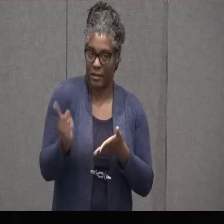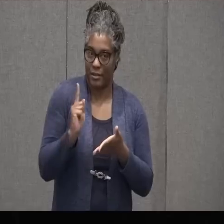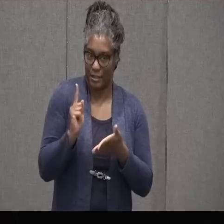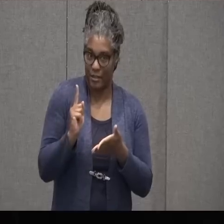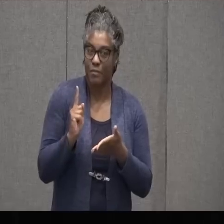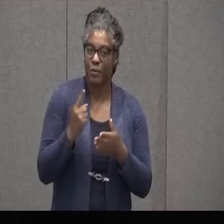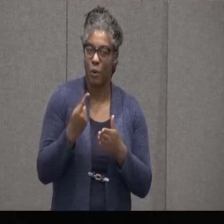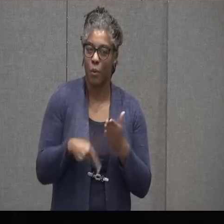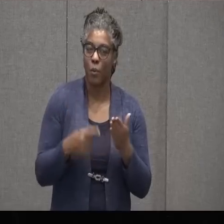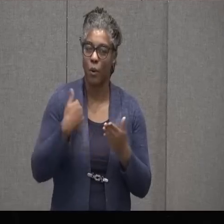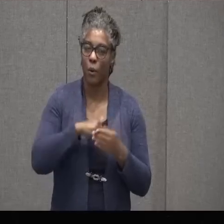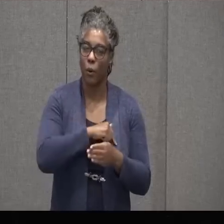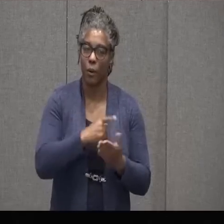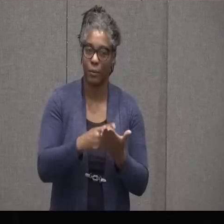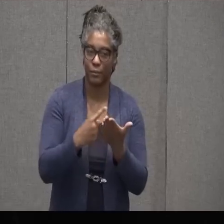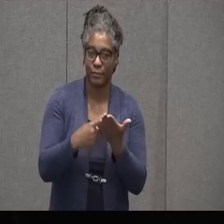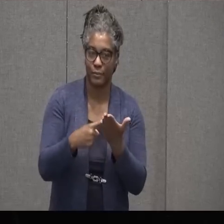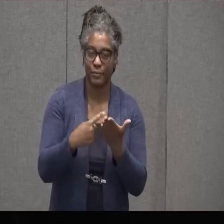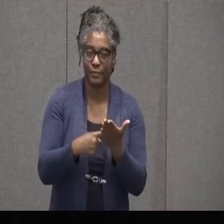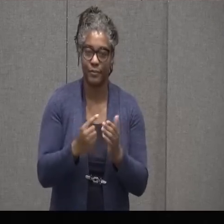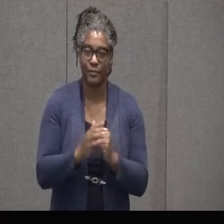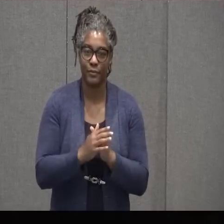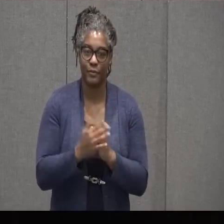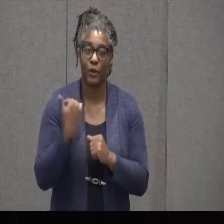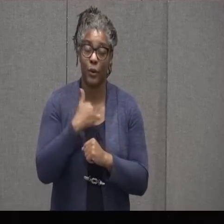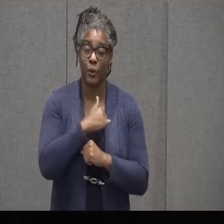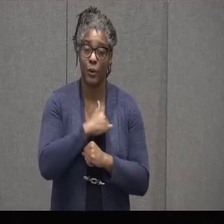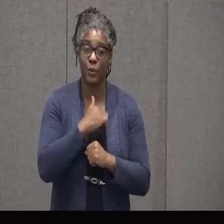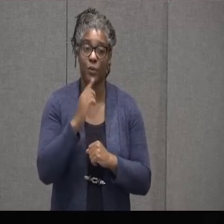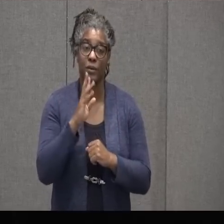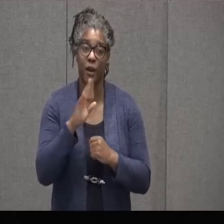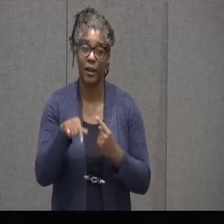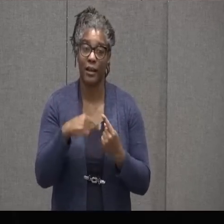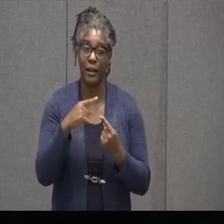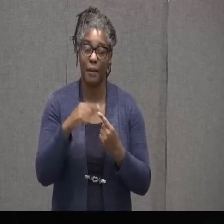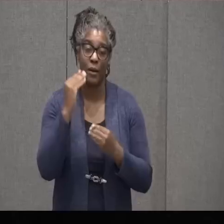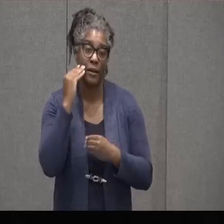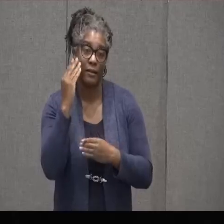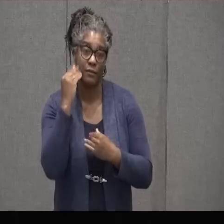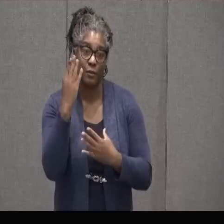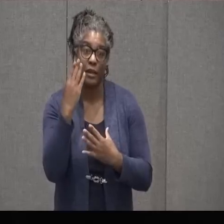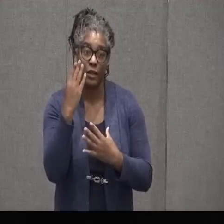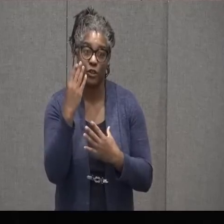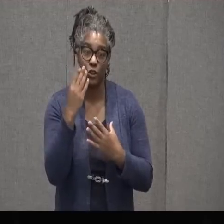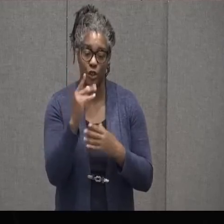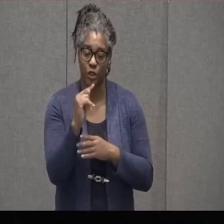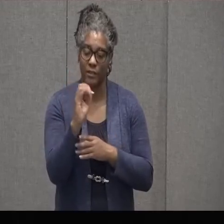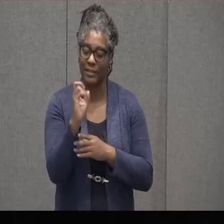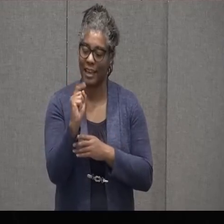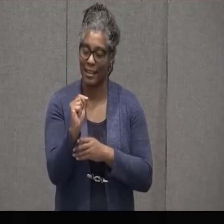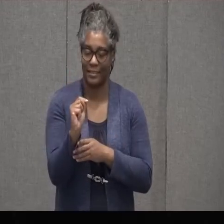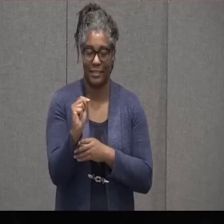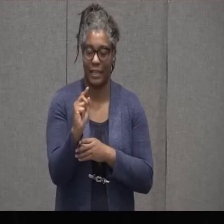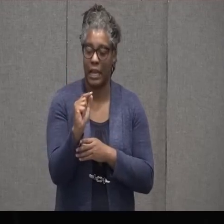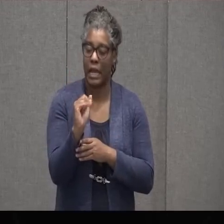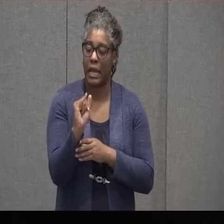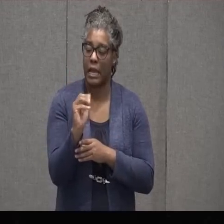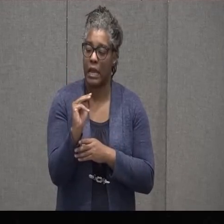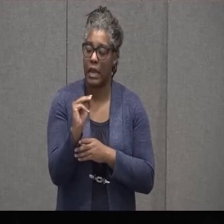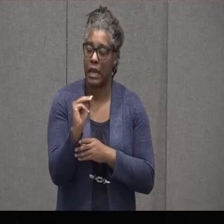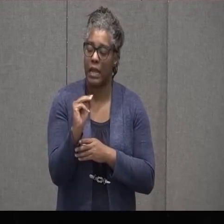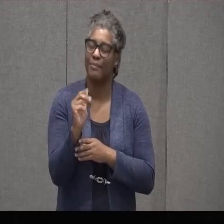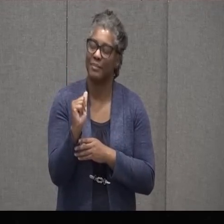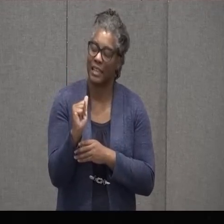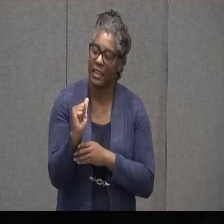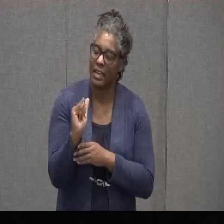talked about. So we were talking about informational texts. And this is a book, What Can You